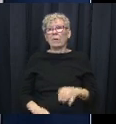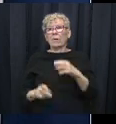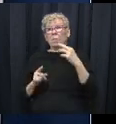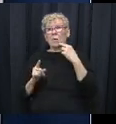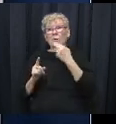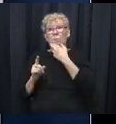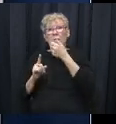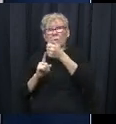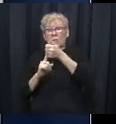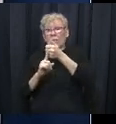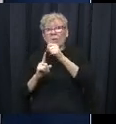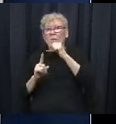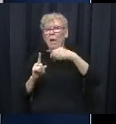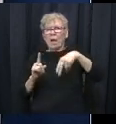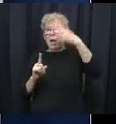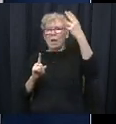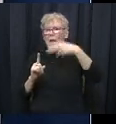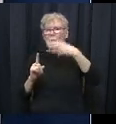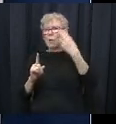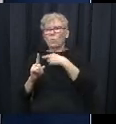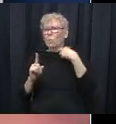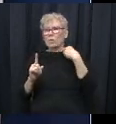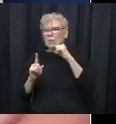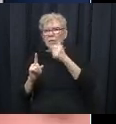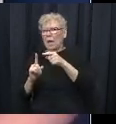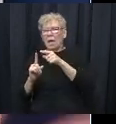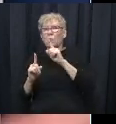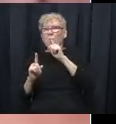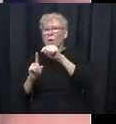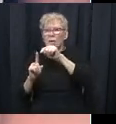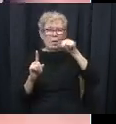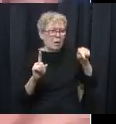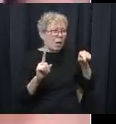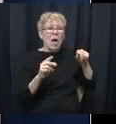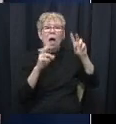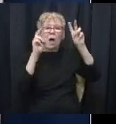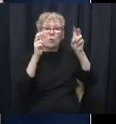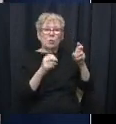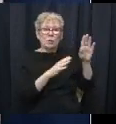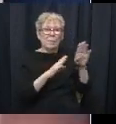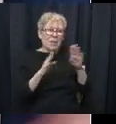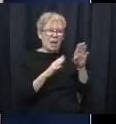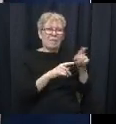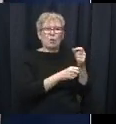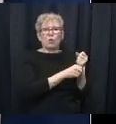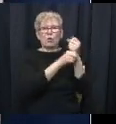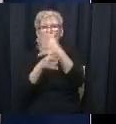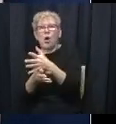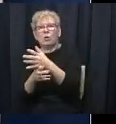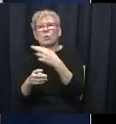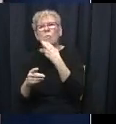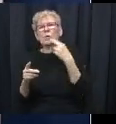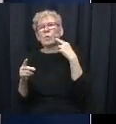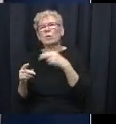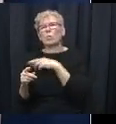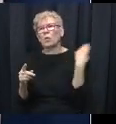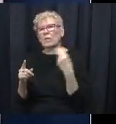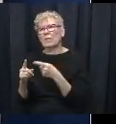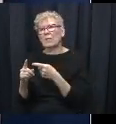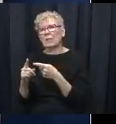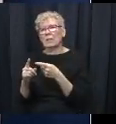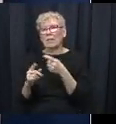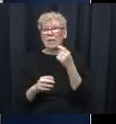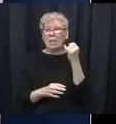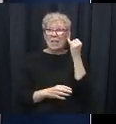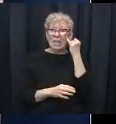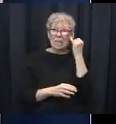mean? If you go out with your family, the people you live with, your significant other, 2 people, maybe there's kids, 4 or 5 people,